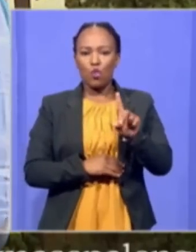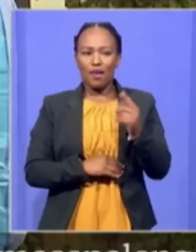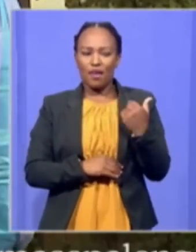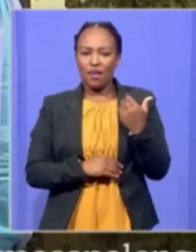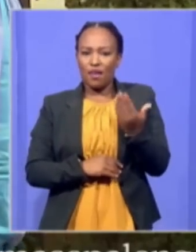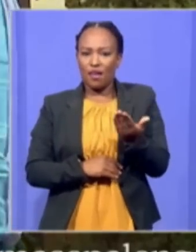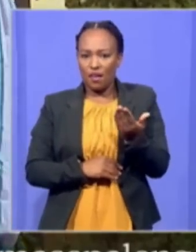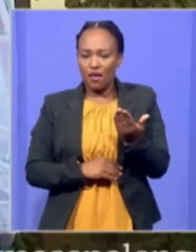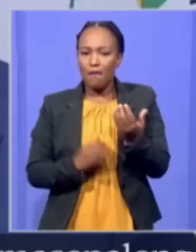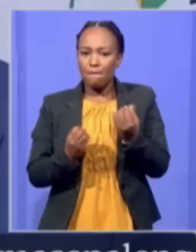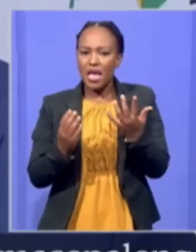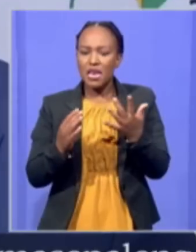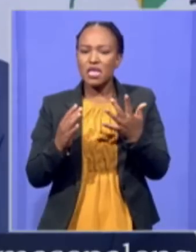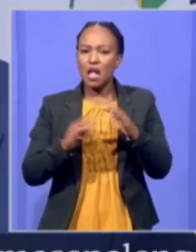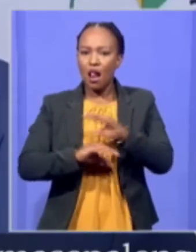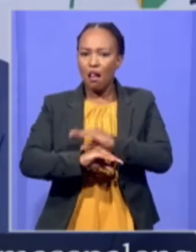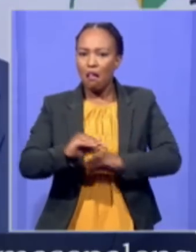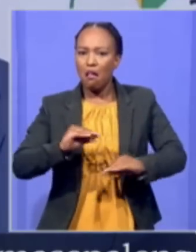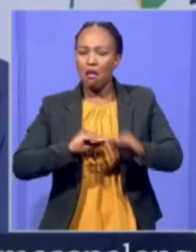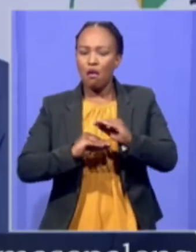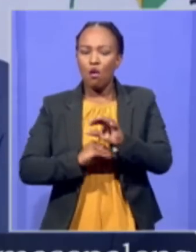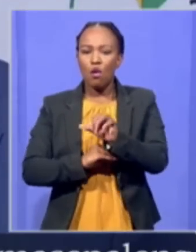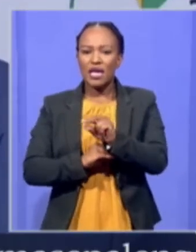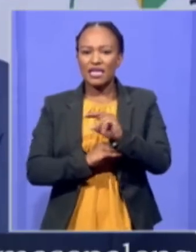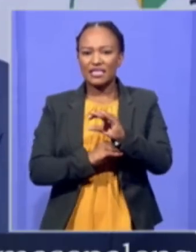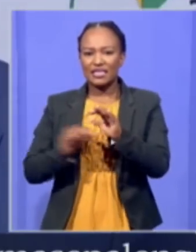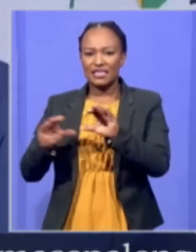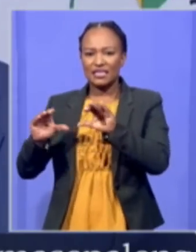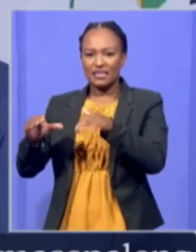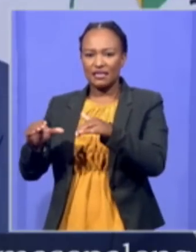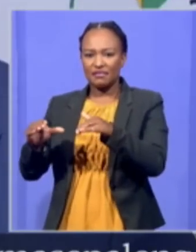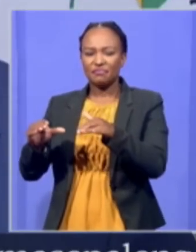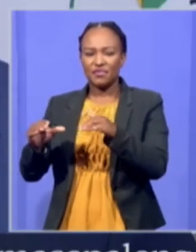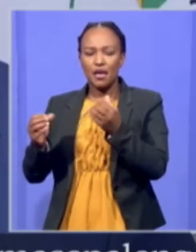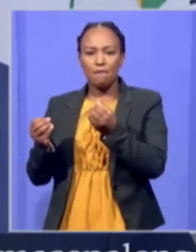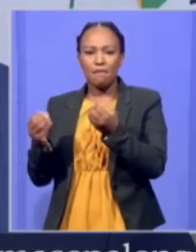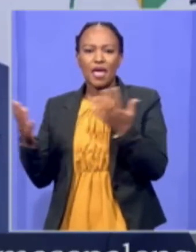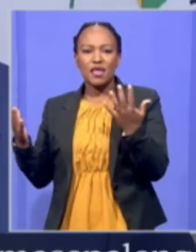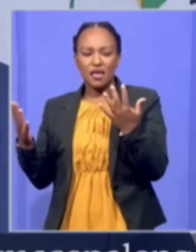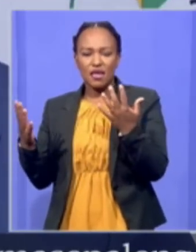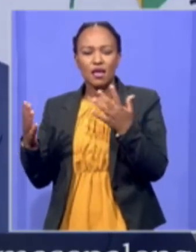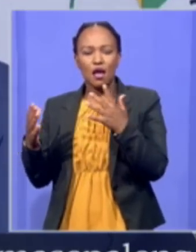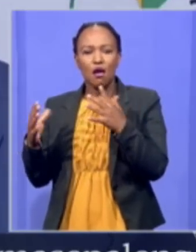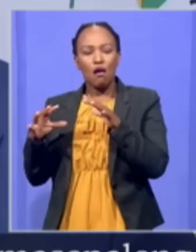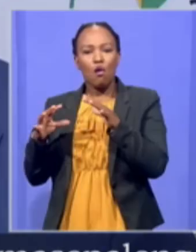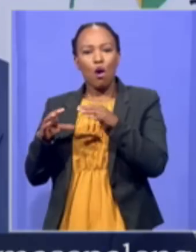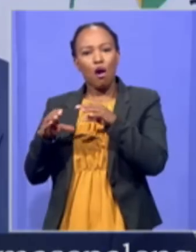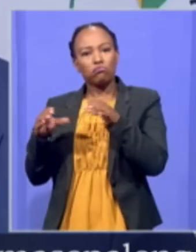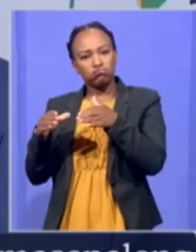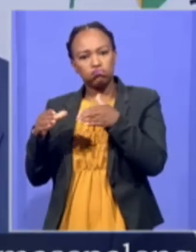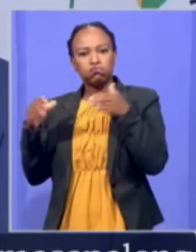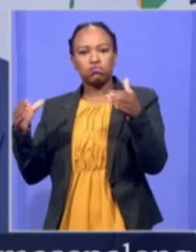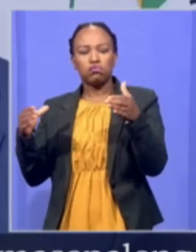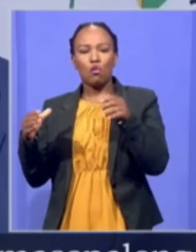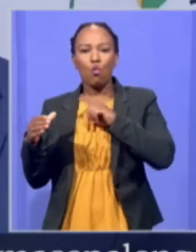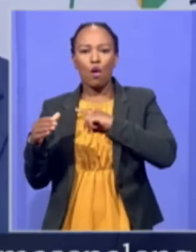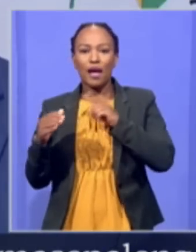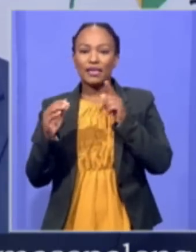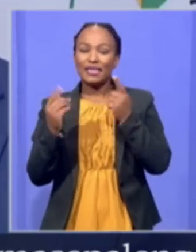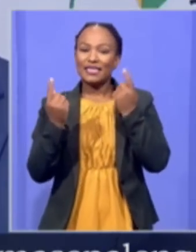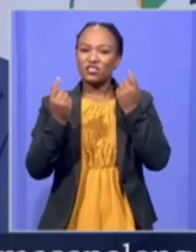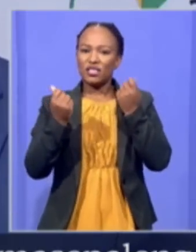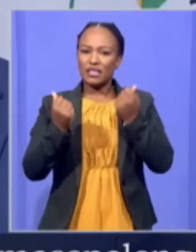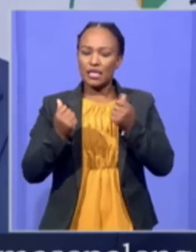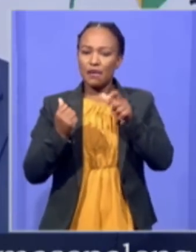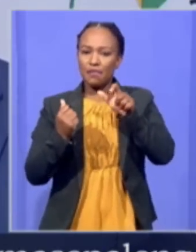bakile dipuo hana o fela ka mora hore ANC e sebedise bongata ba yona ka lekgotleng hore ramatlotlo masepaleng e boele